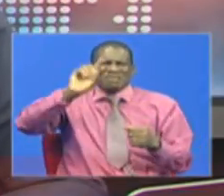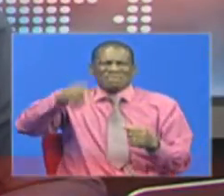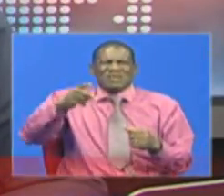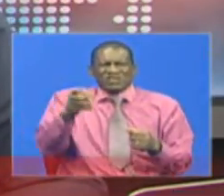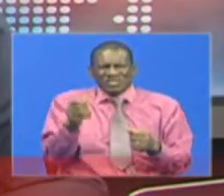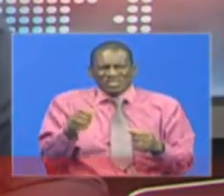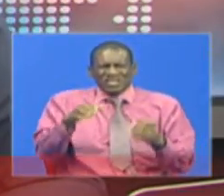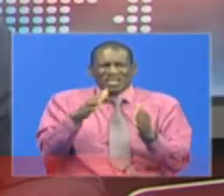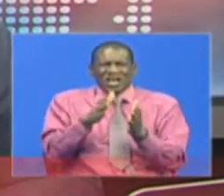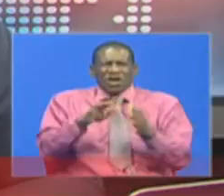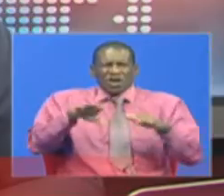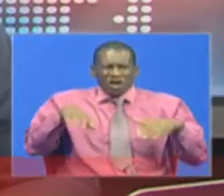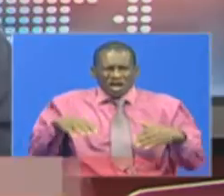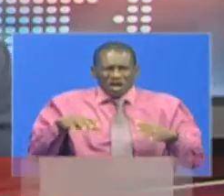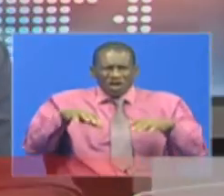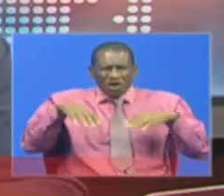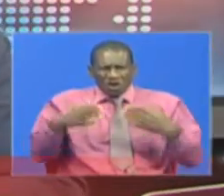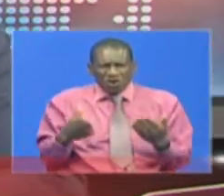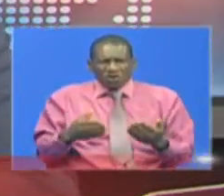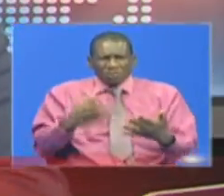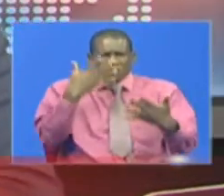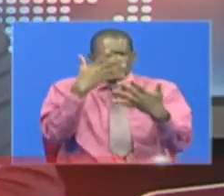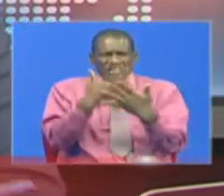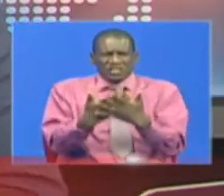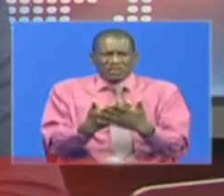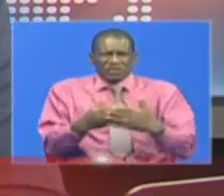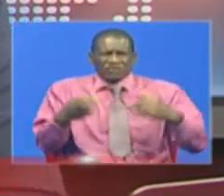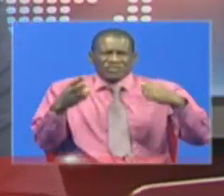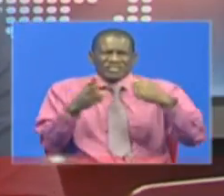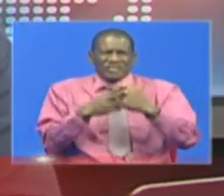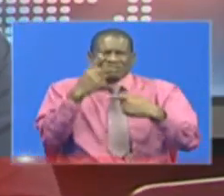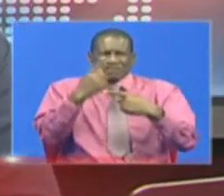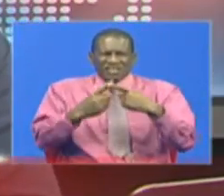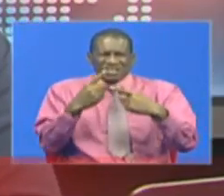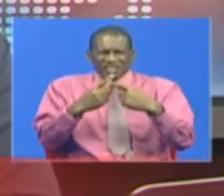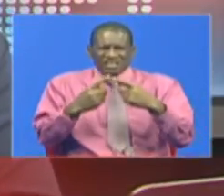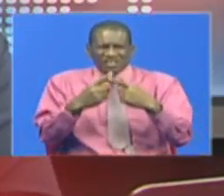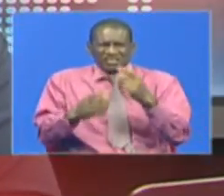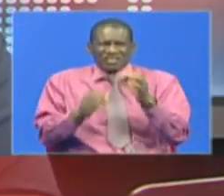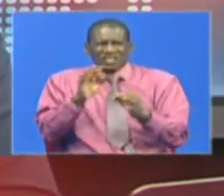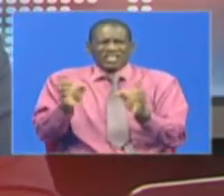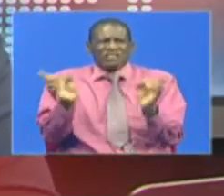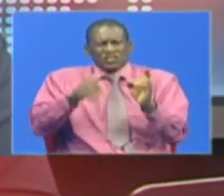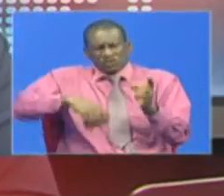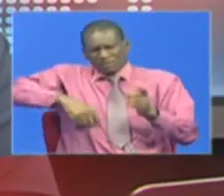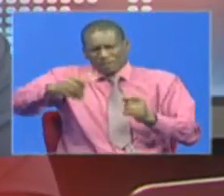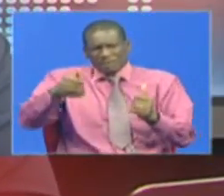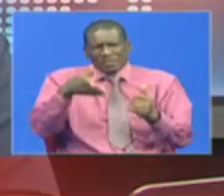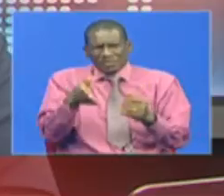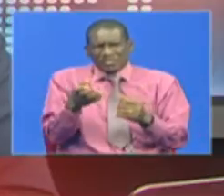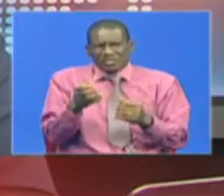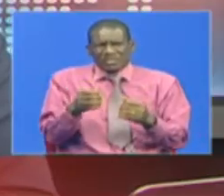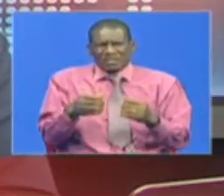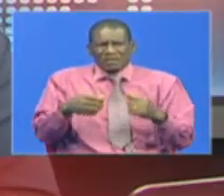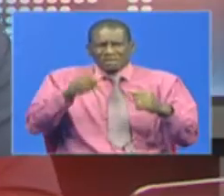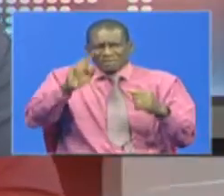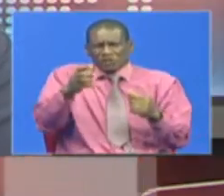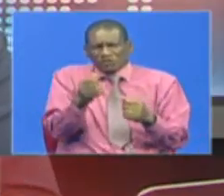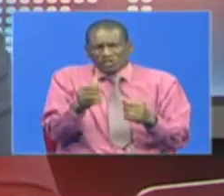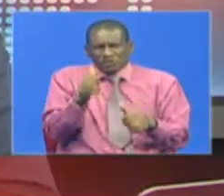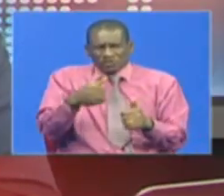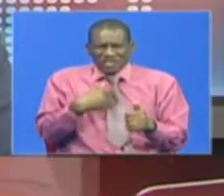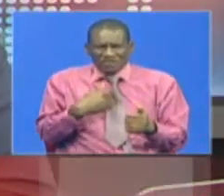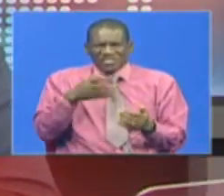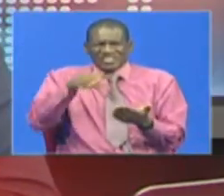and he should serve a jail term of 7 years if he defaults on payment of the millions of shillings he has. And this is in a